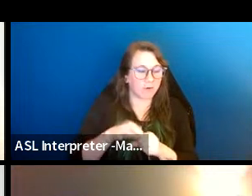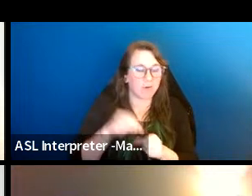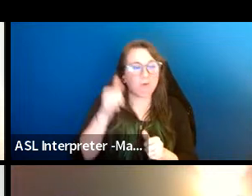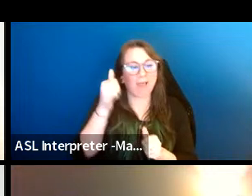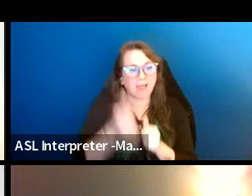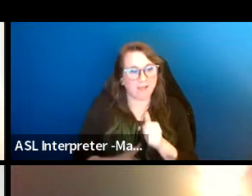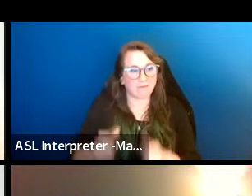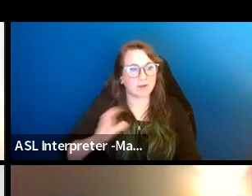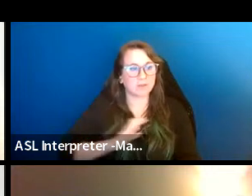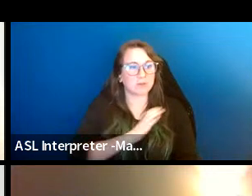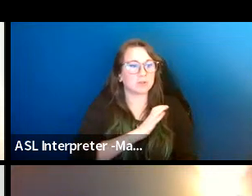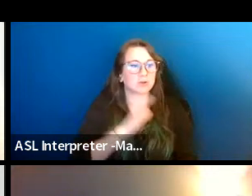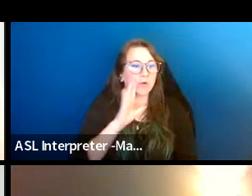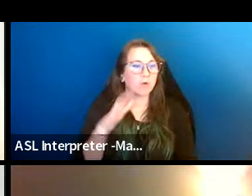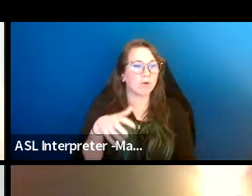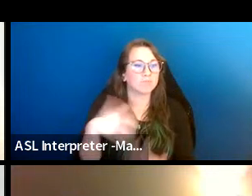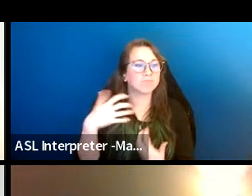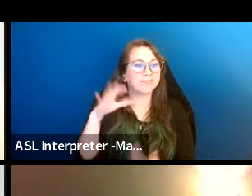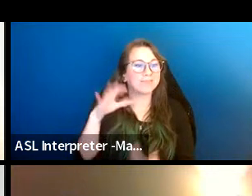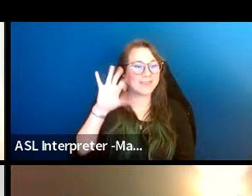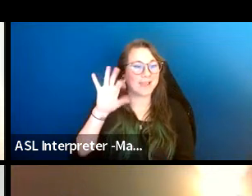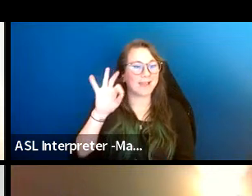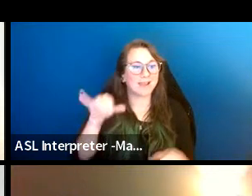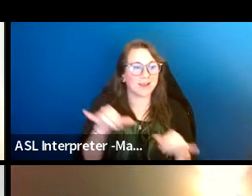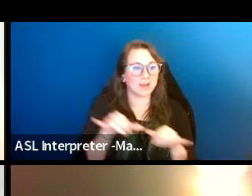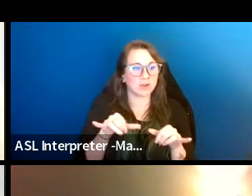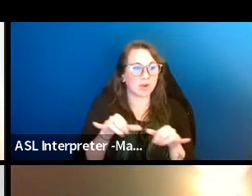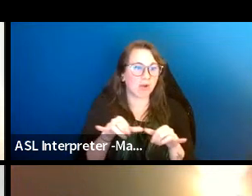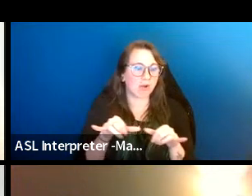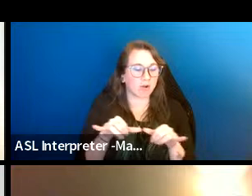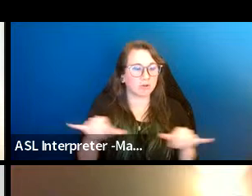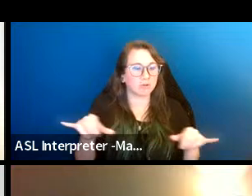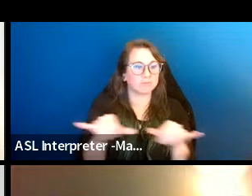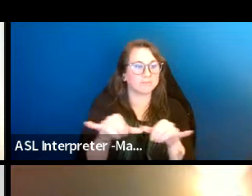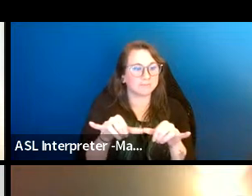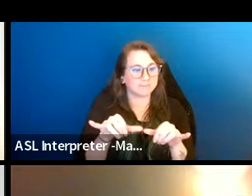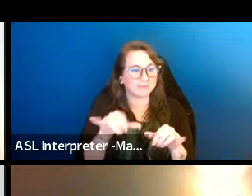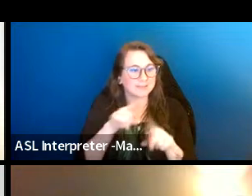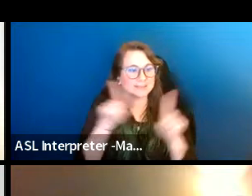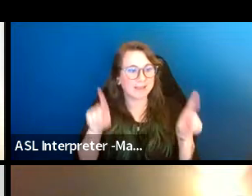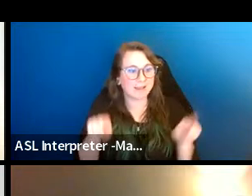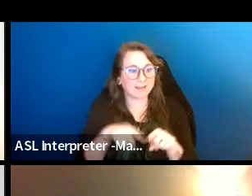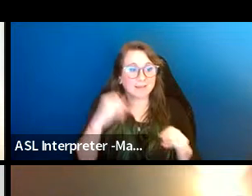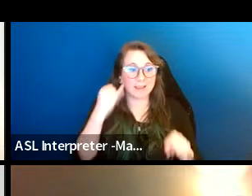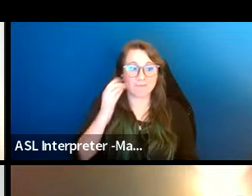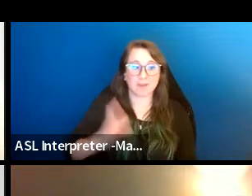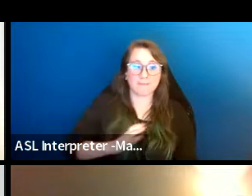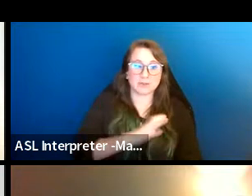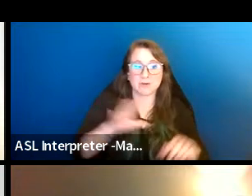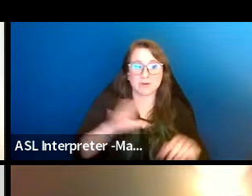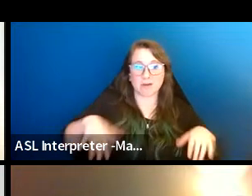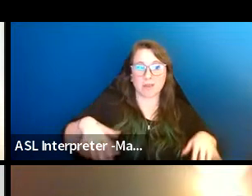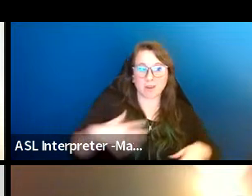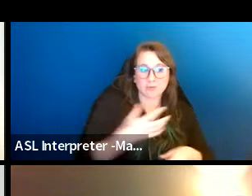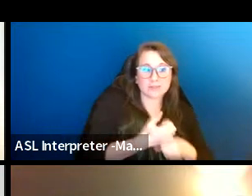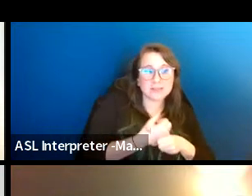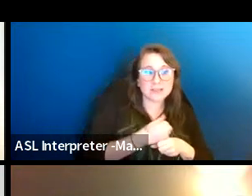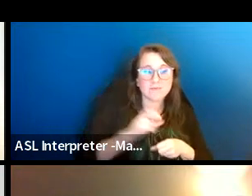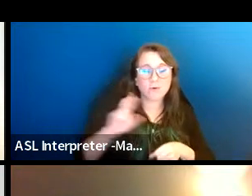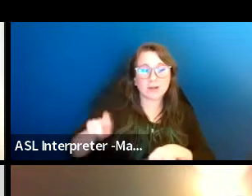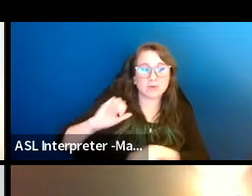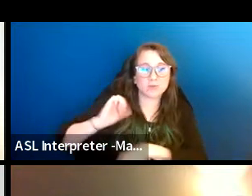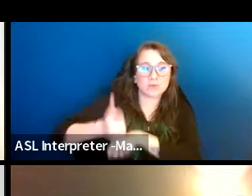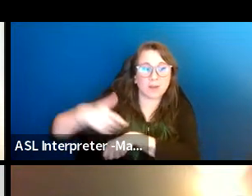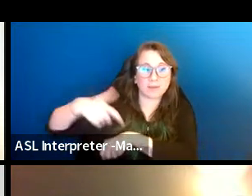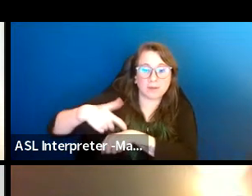getting 9 yard signs. So if you as a commissioner haven't received them or still need to set up a time to get